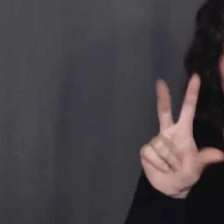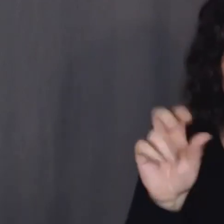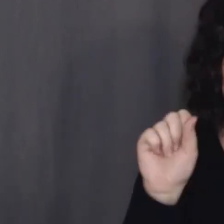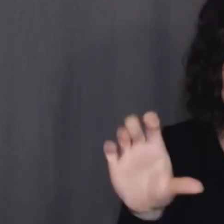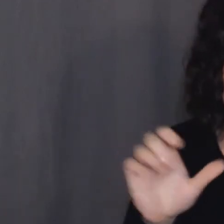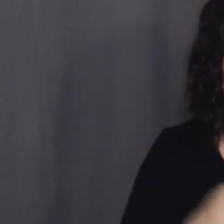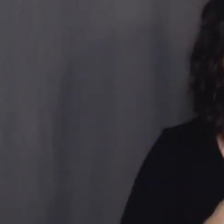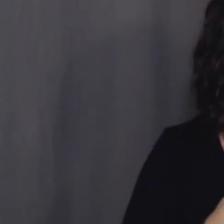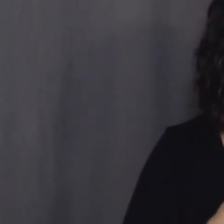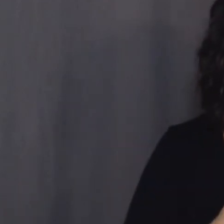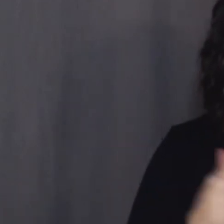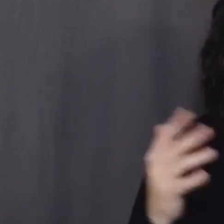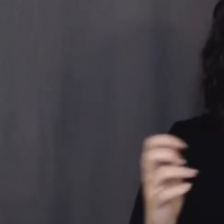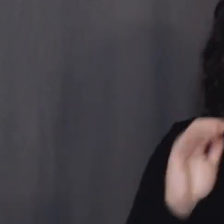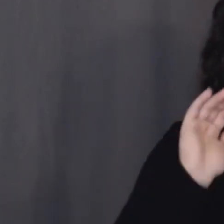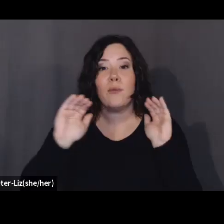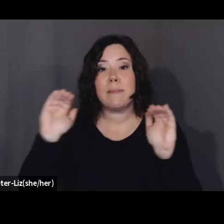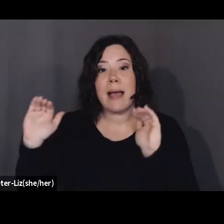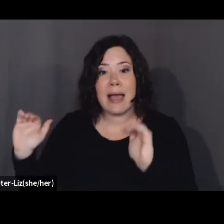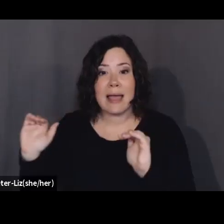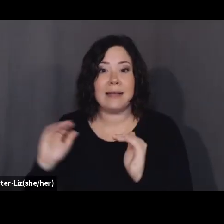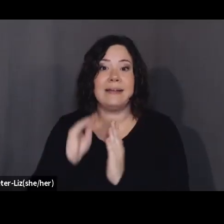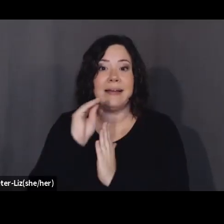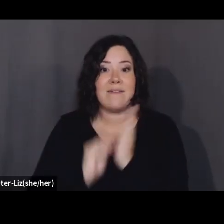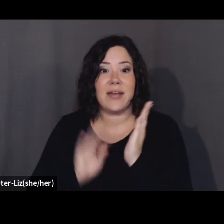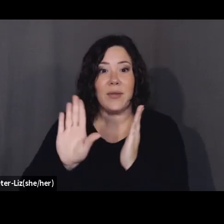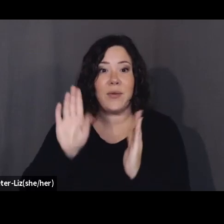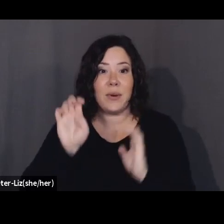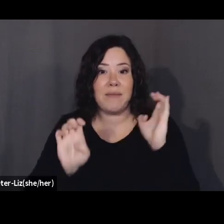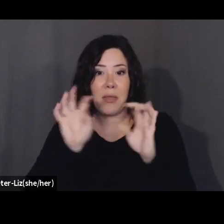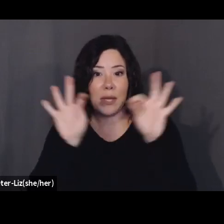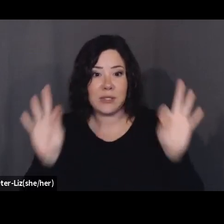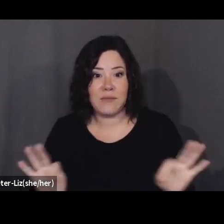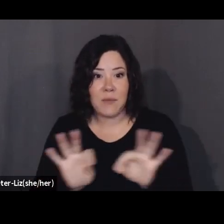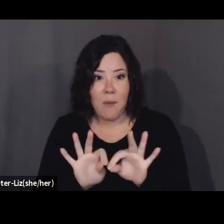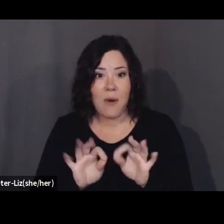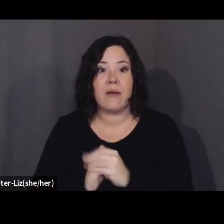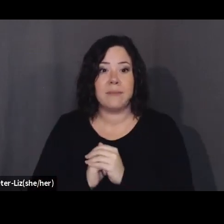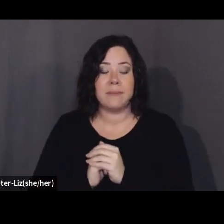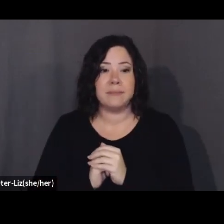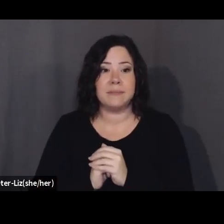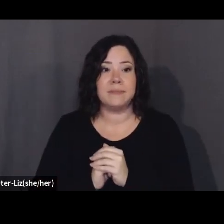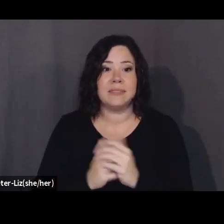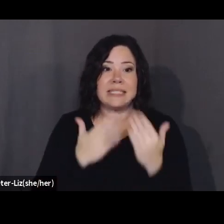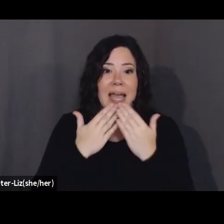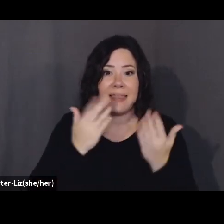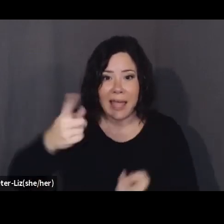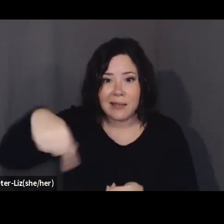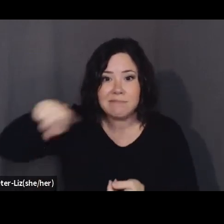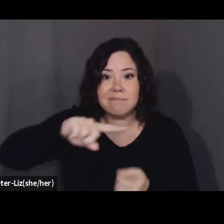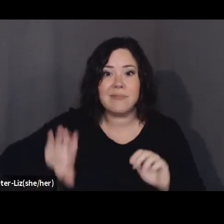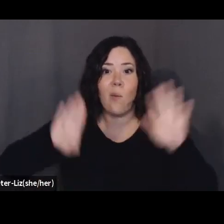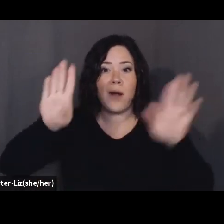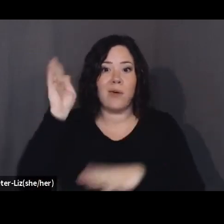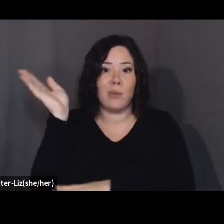remind everyone to fill out their evaluation forms and thank this group for such a wonderful